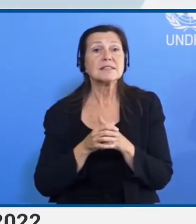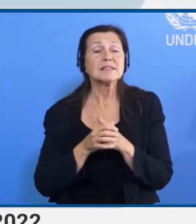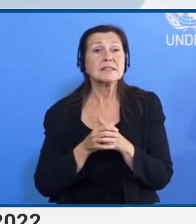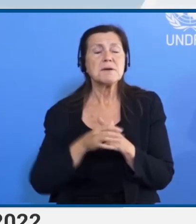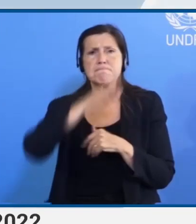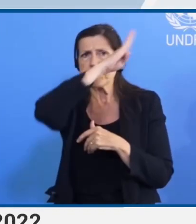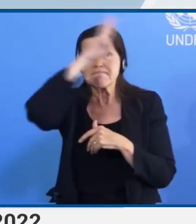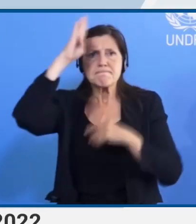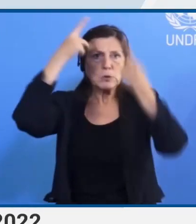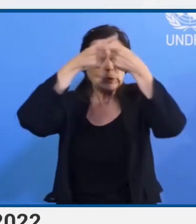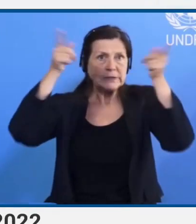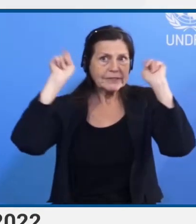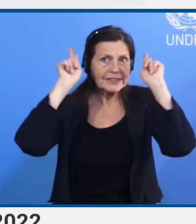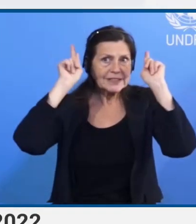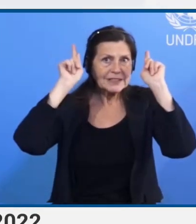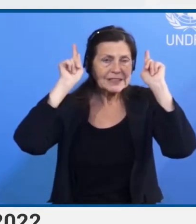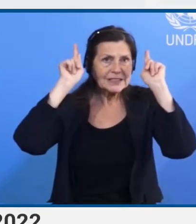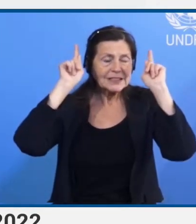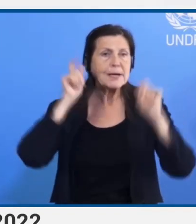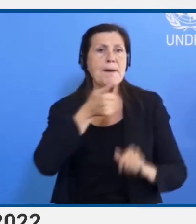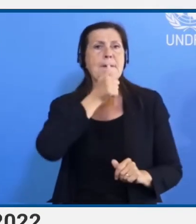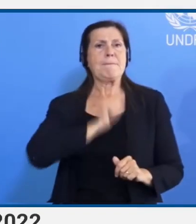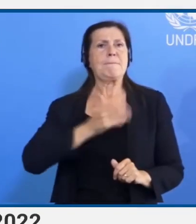Academia. Private sector.